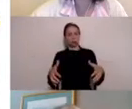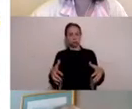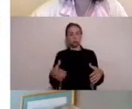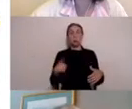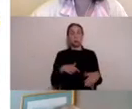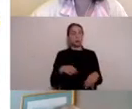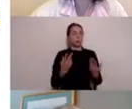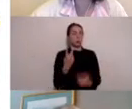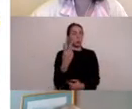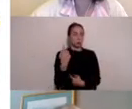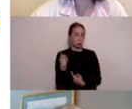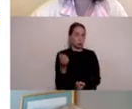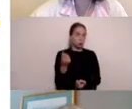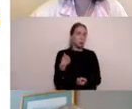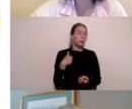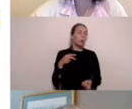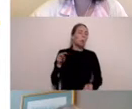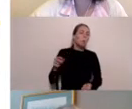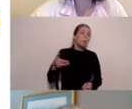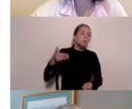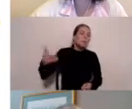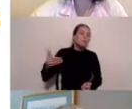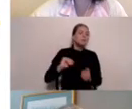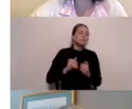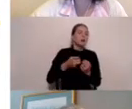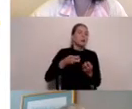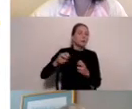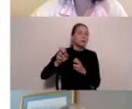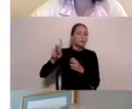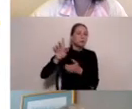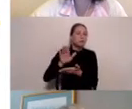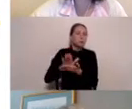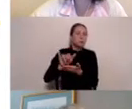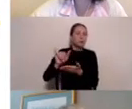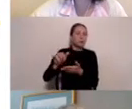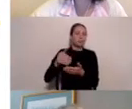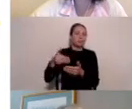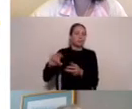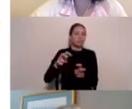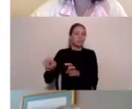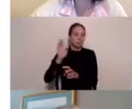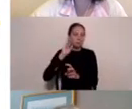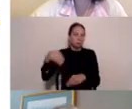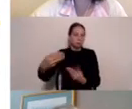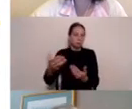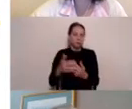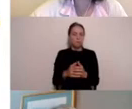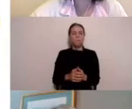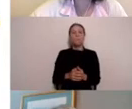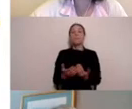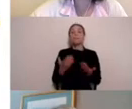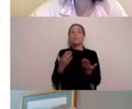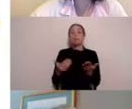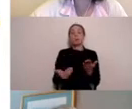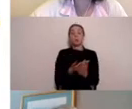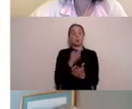area as we transition into going back to school and how to best manage that. We offered a newly diagnosed program. We